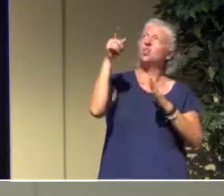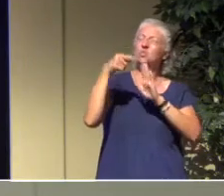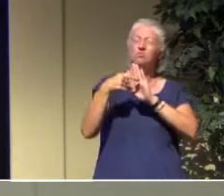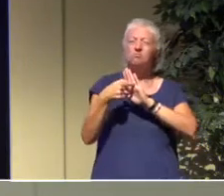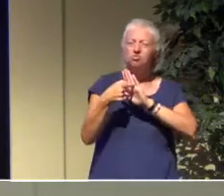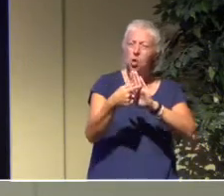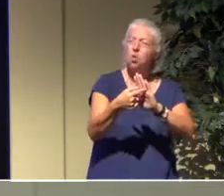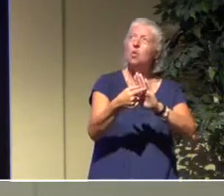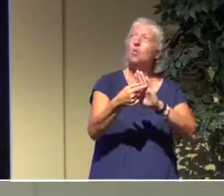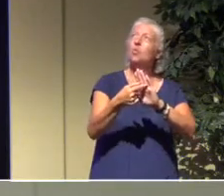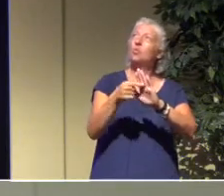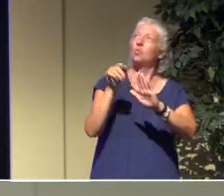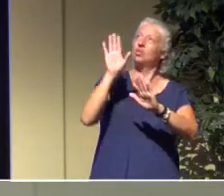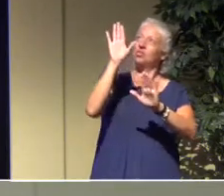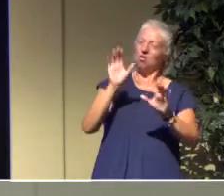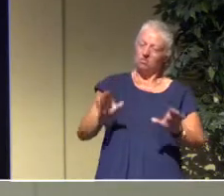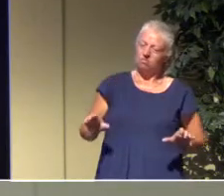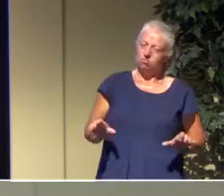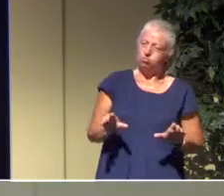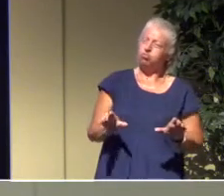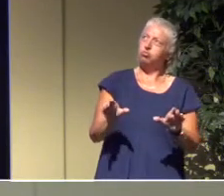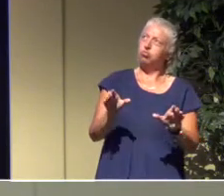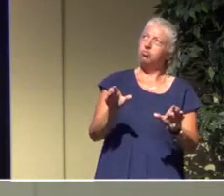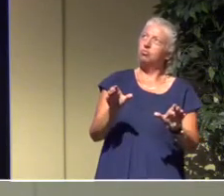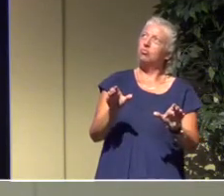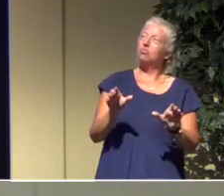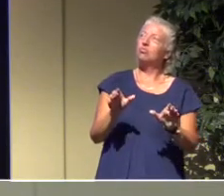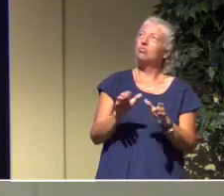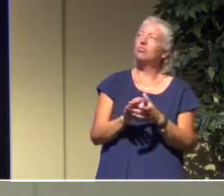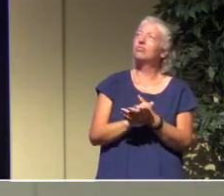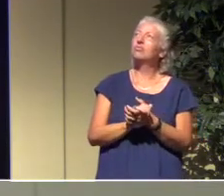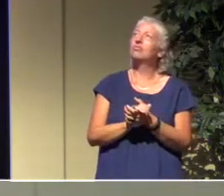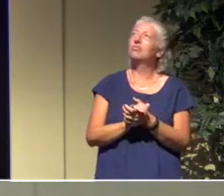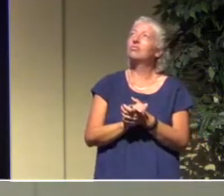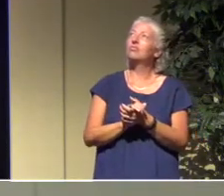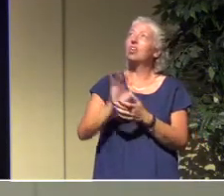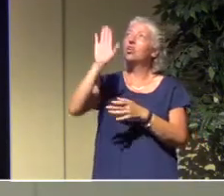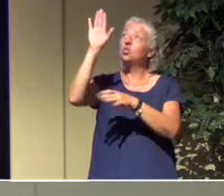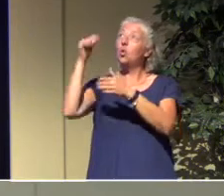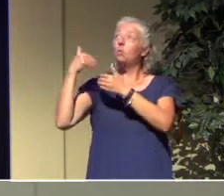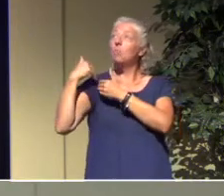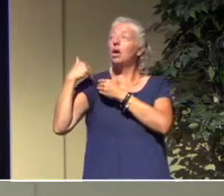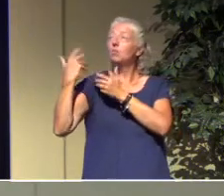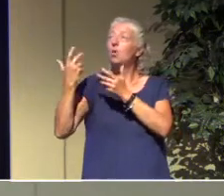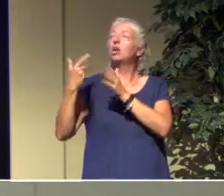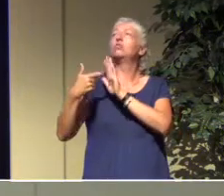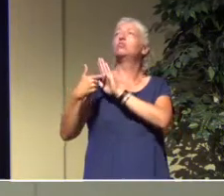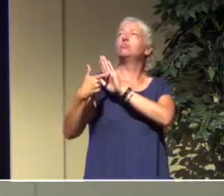what you want to do. Your work is to reveal the Father's heart.